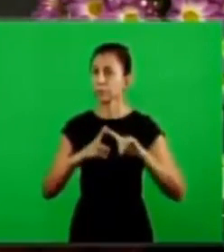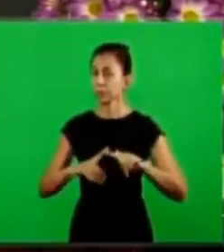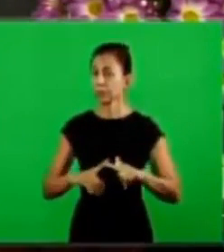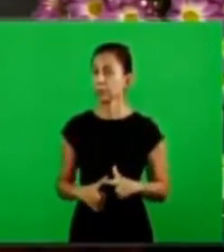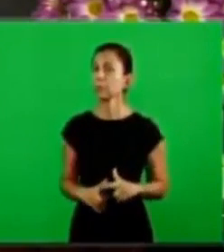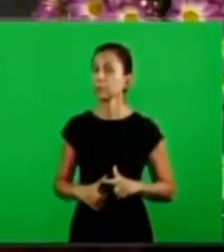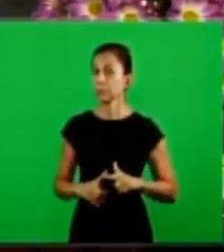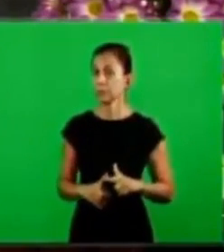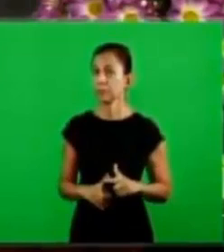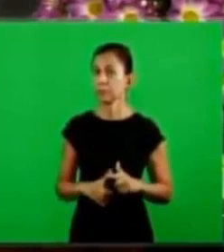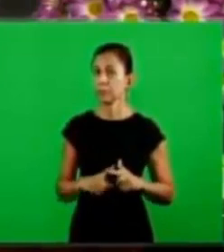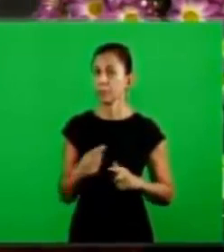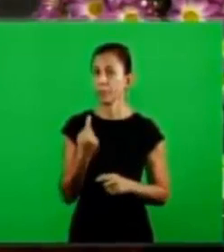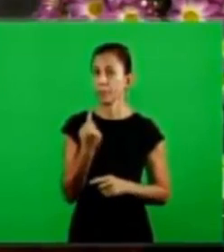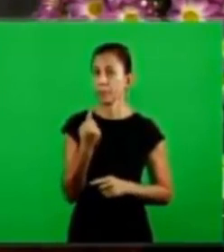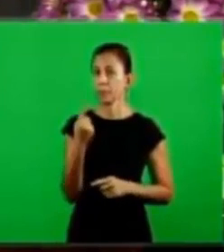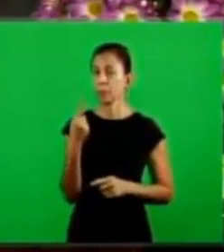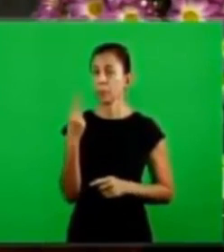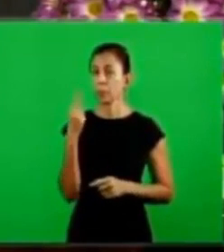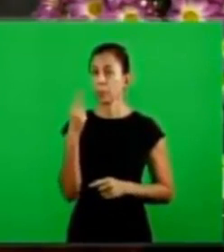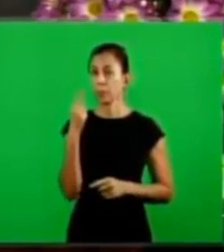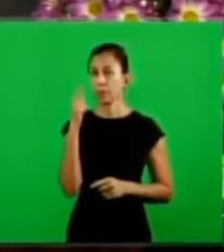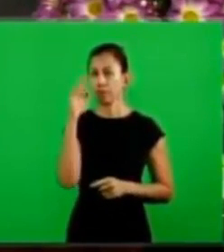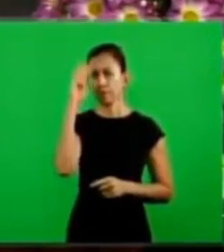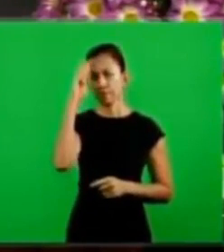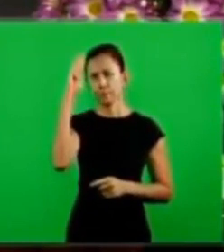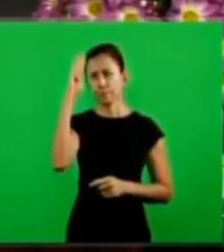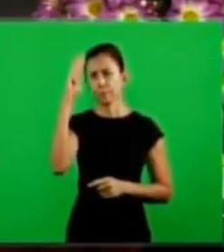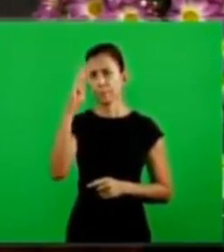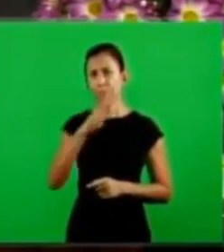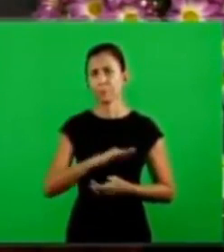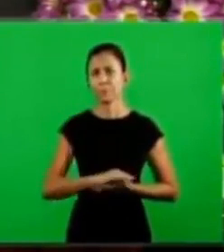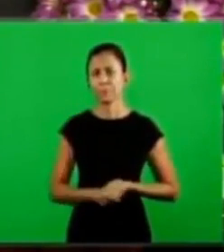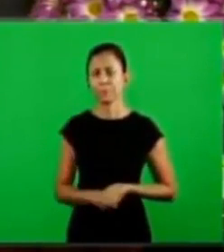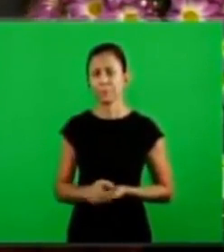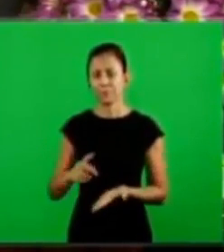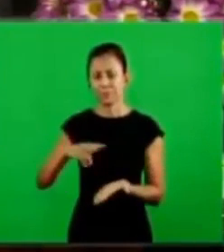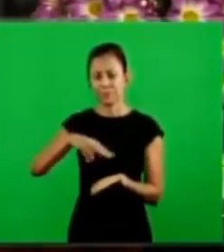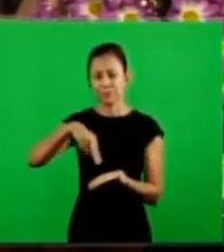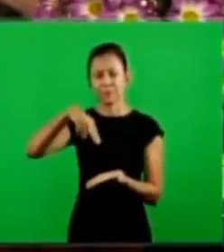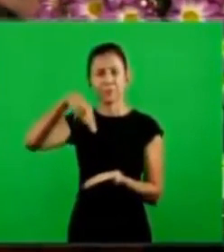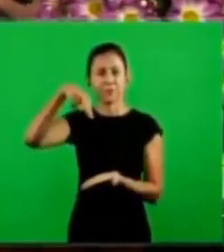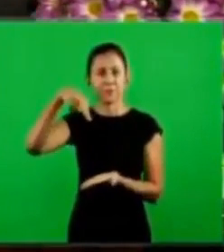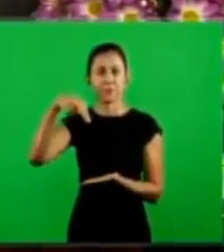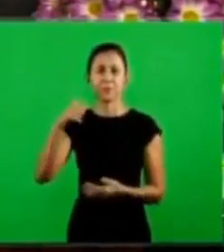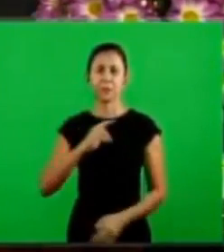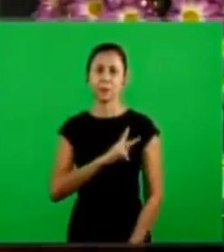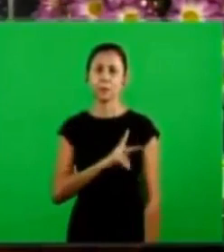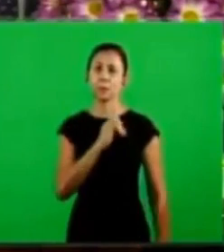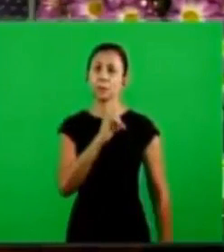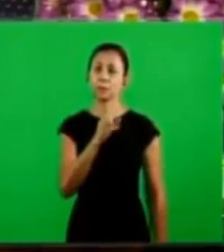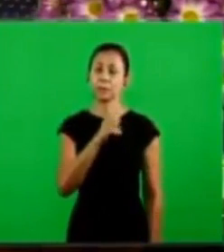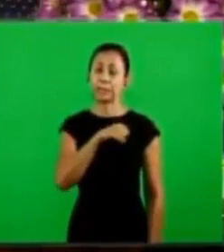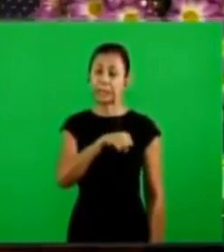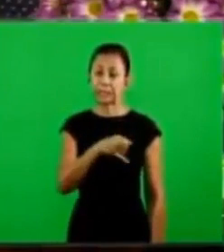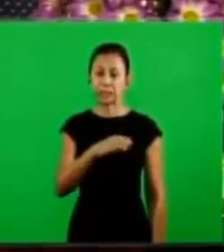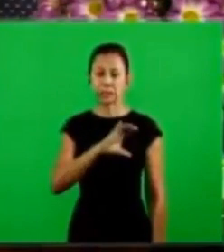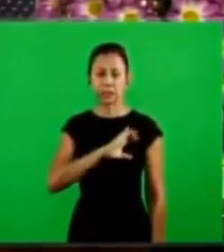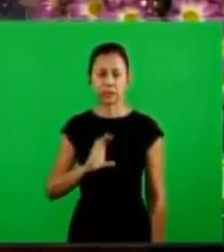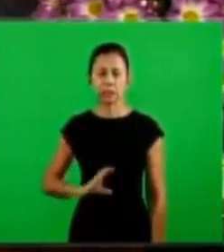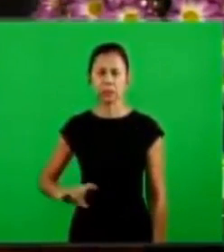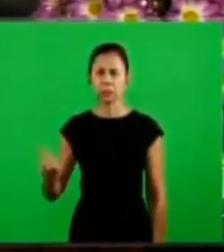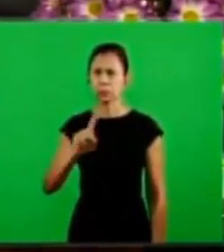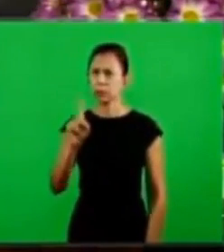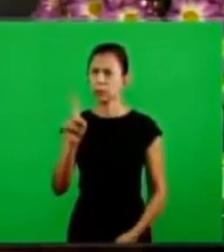church. So there is a basic element, which is the resurrection.